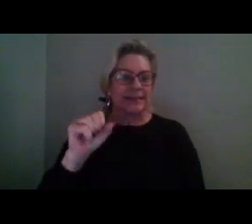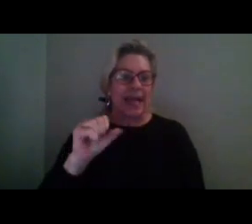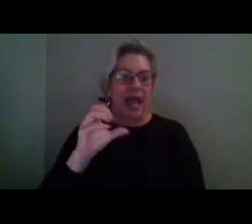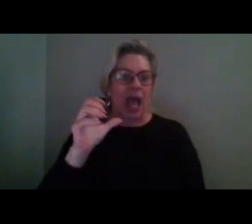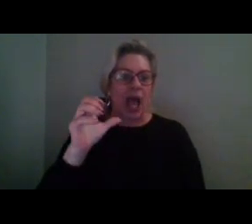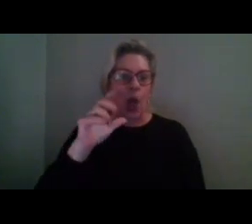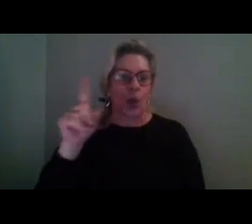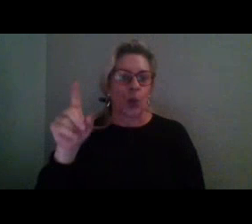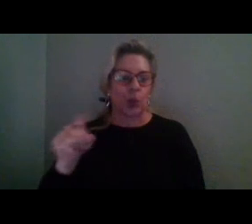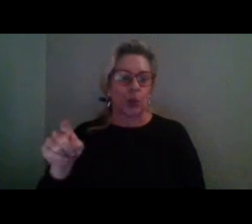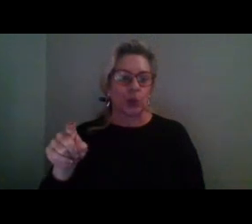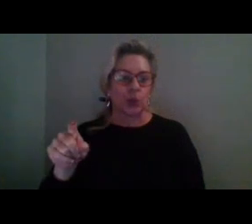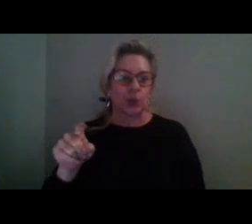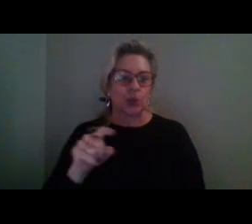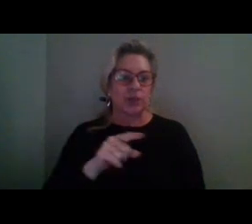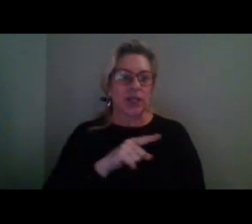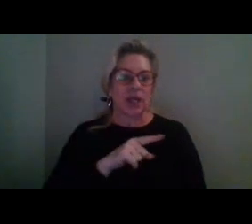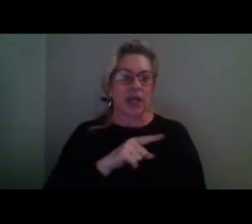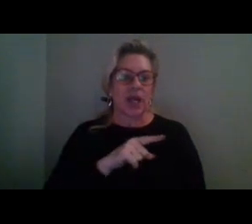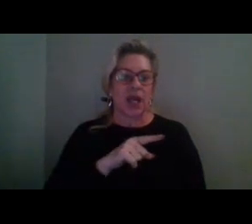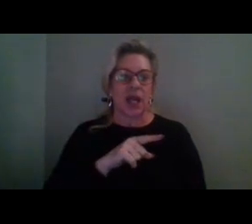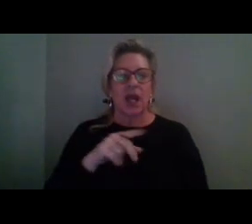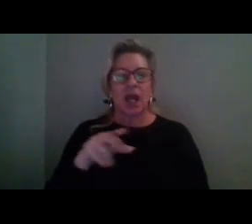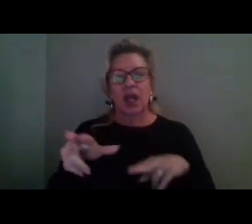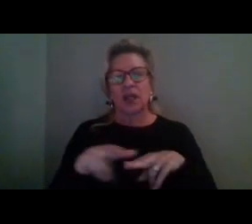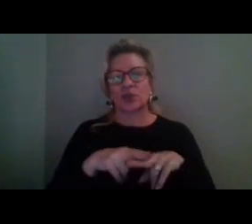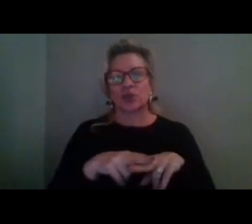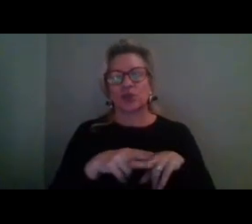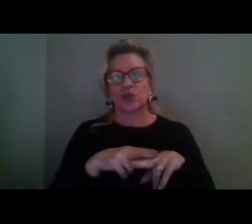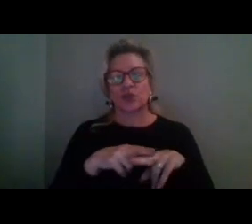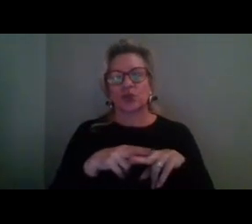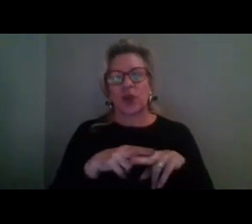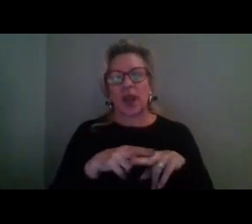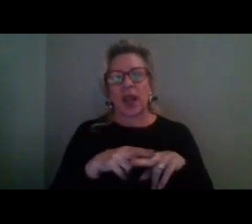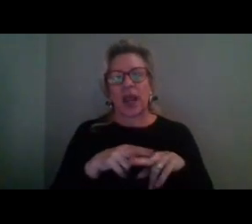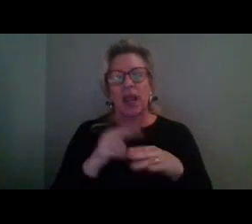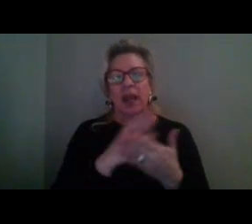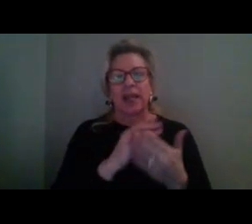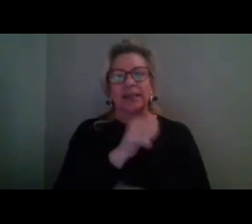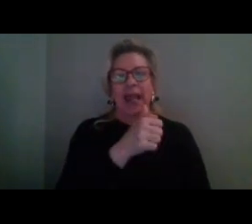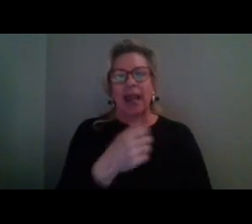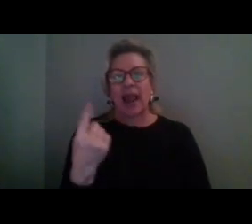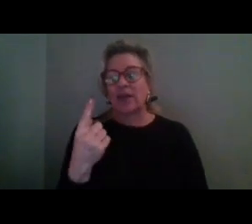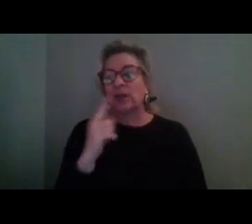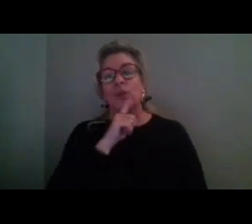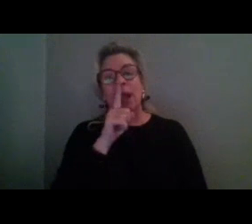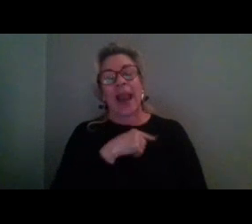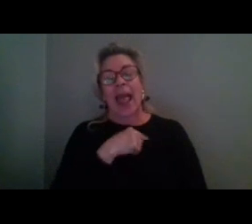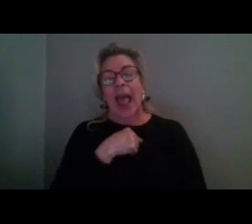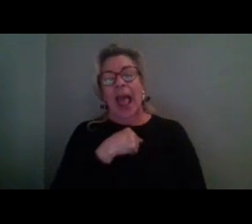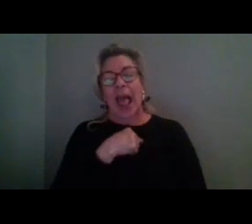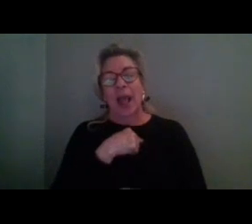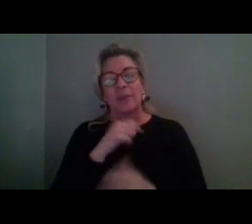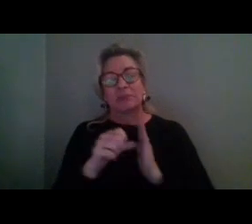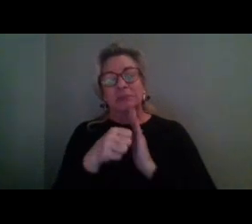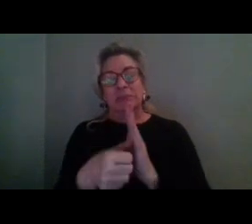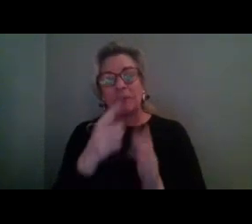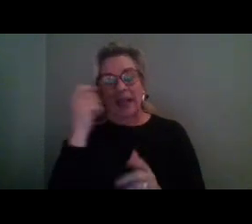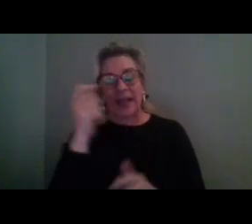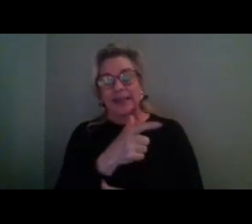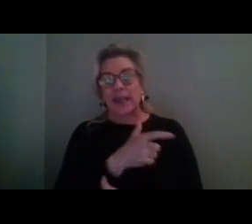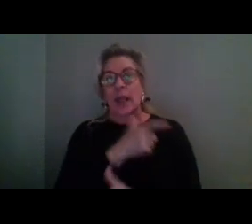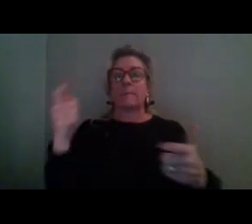segments 10 and 11. I'm highlighting this project because it's the biggest one that the biggest ATP request that we've